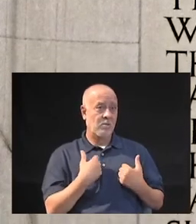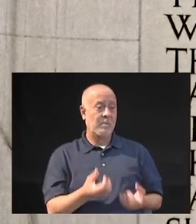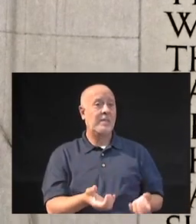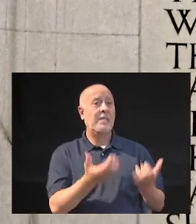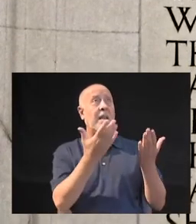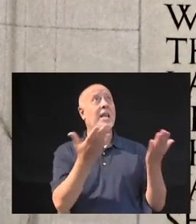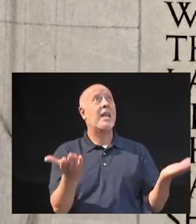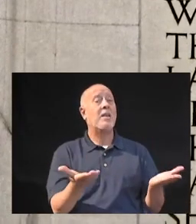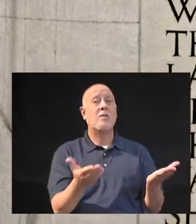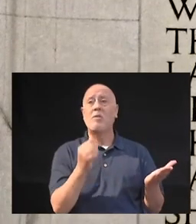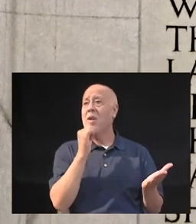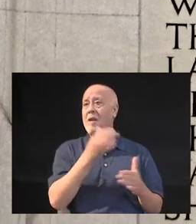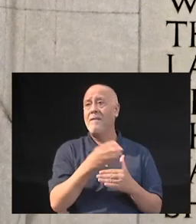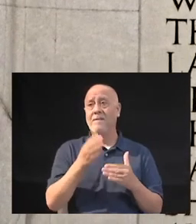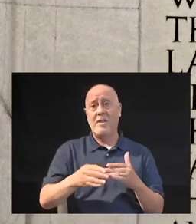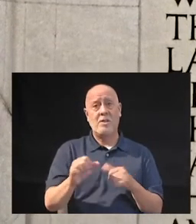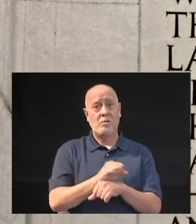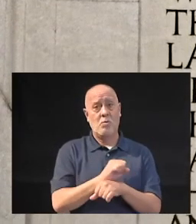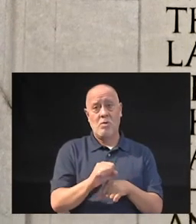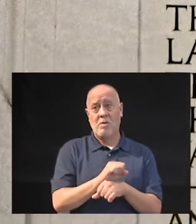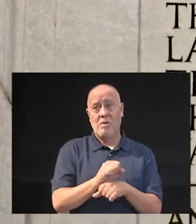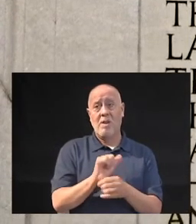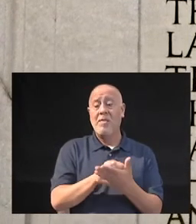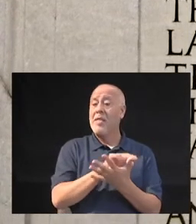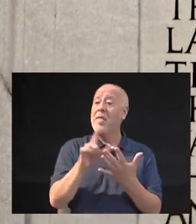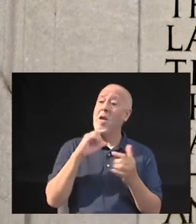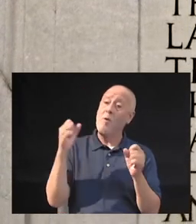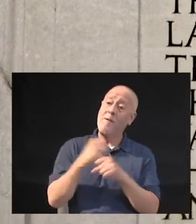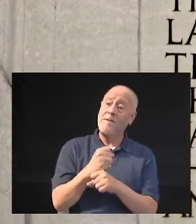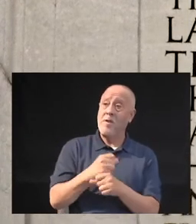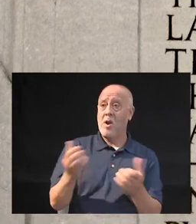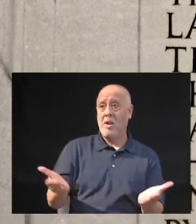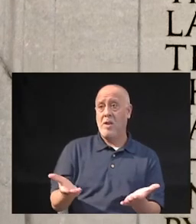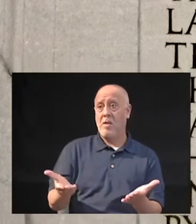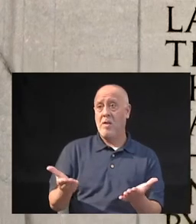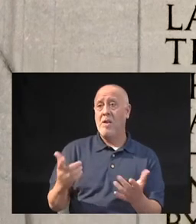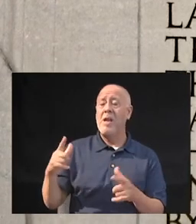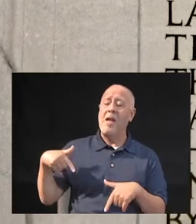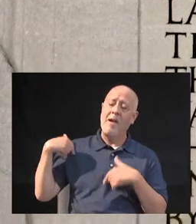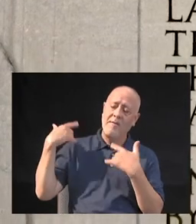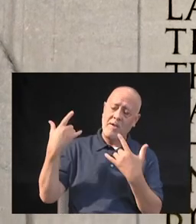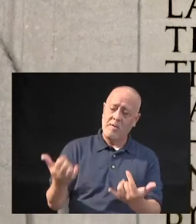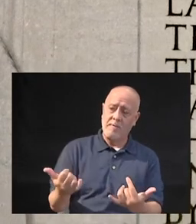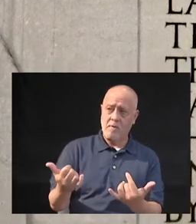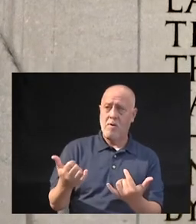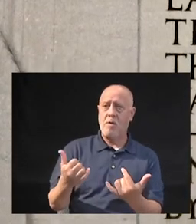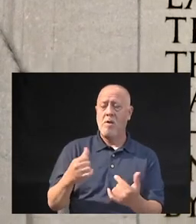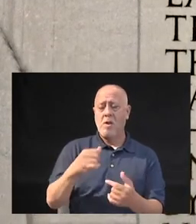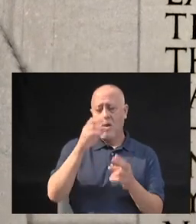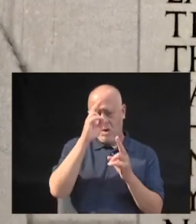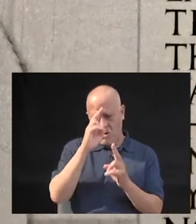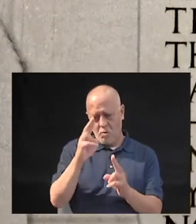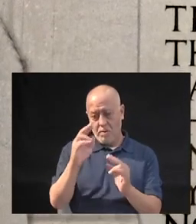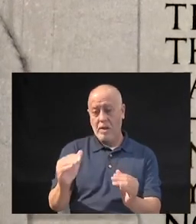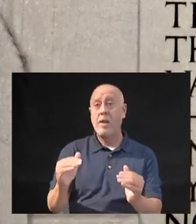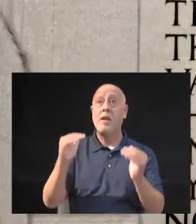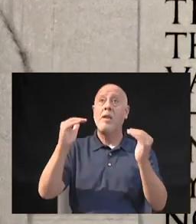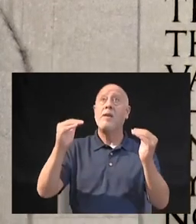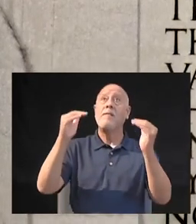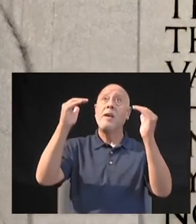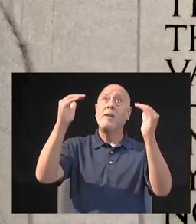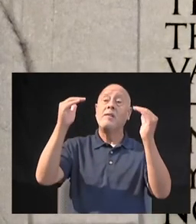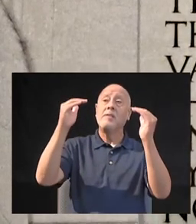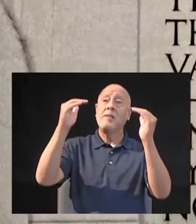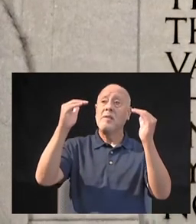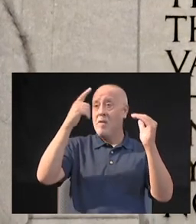dedicated here to the unfinished work which they who fought here have thus far so nobly advanced. It